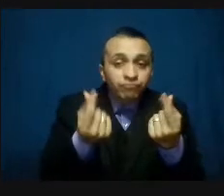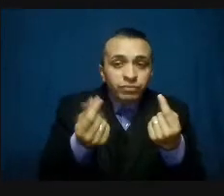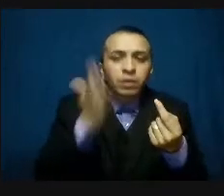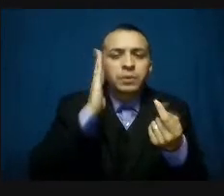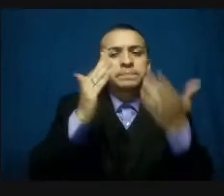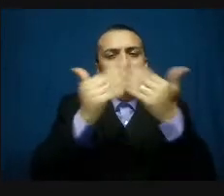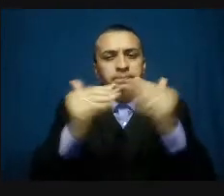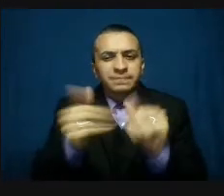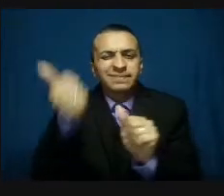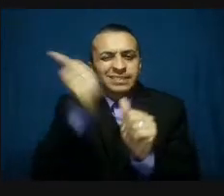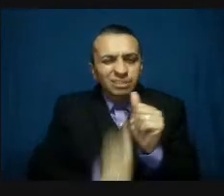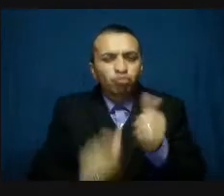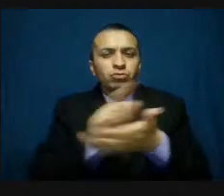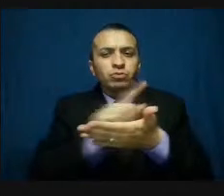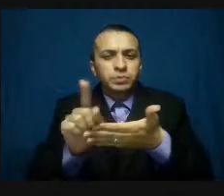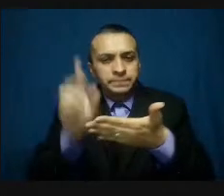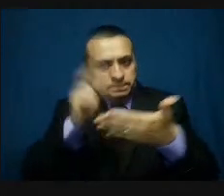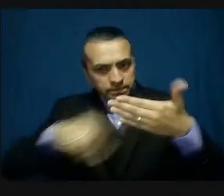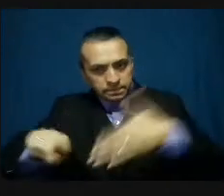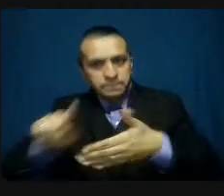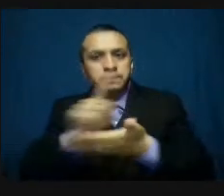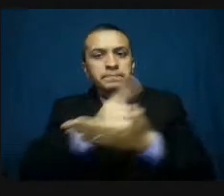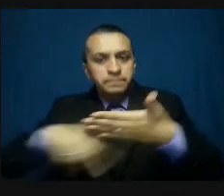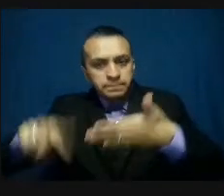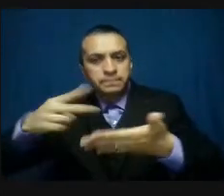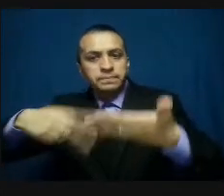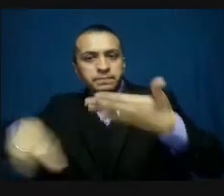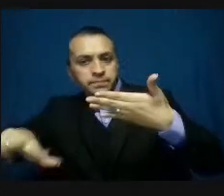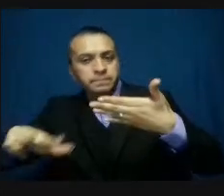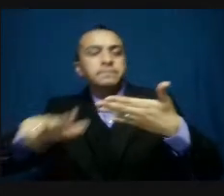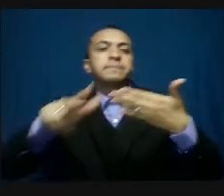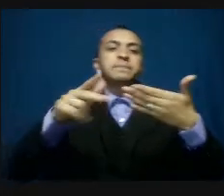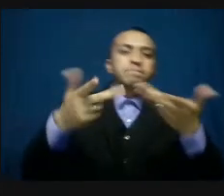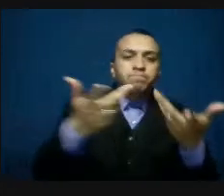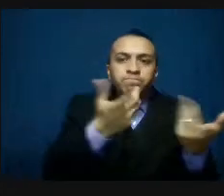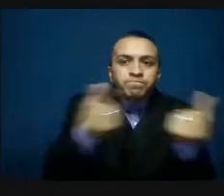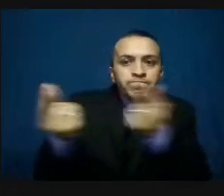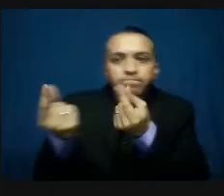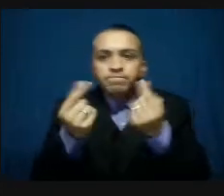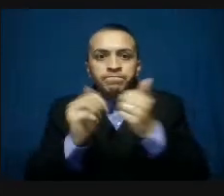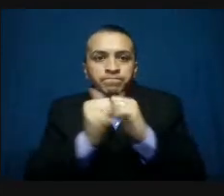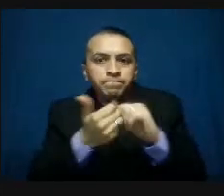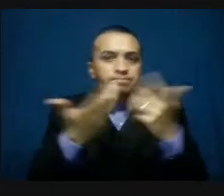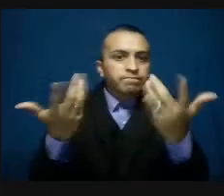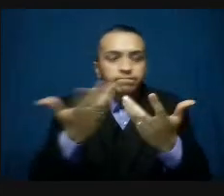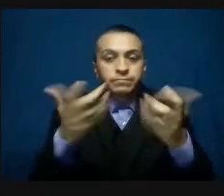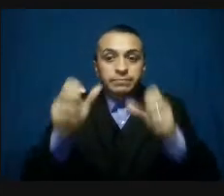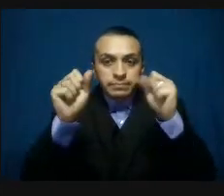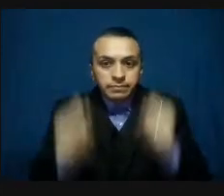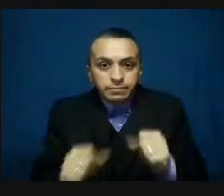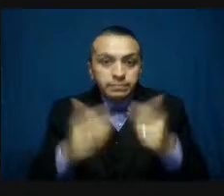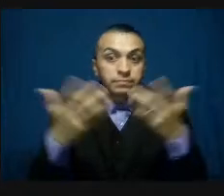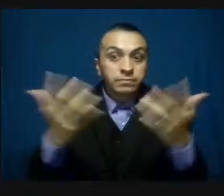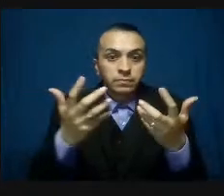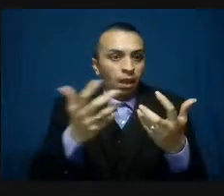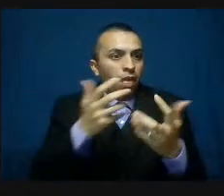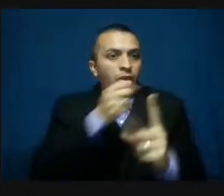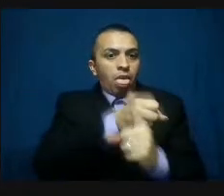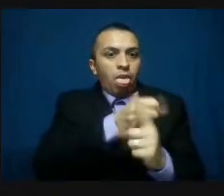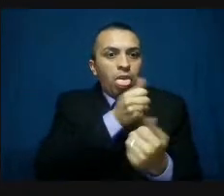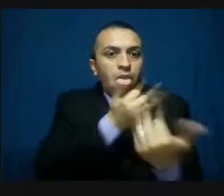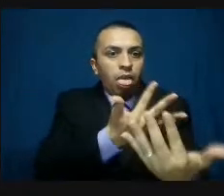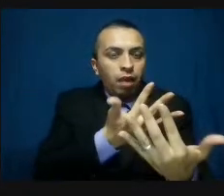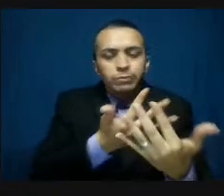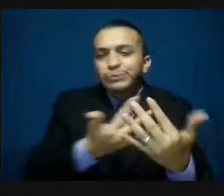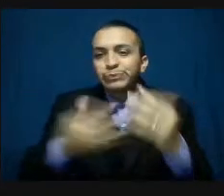and highlights where we're looking at weather ingredients in place that could or could not promote fire growth or fire development